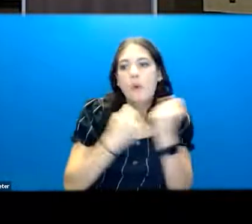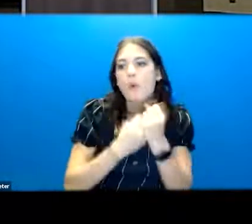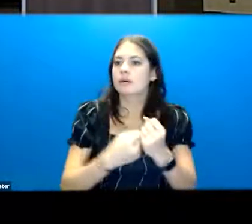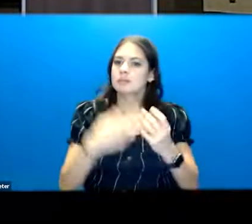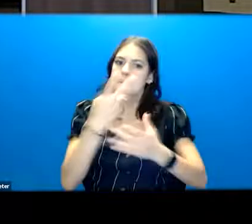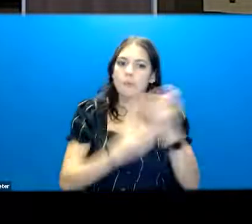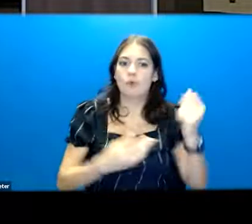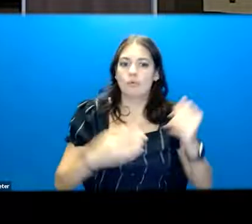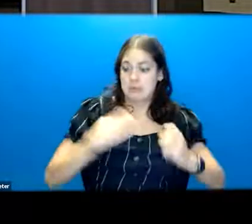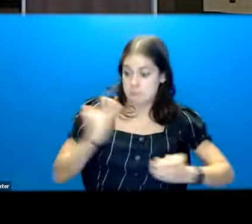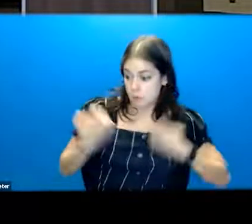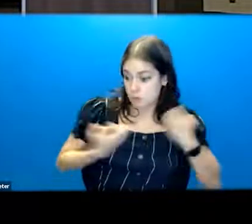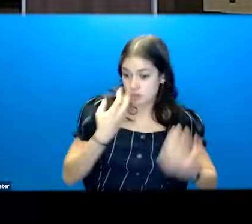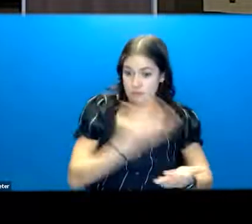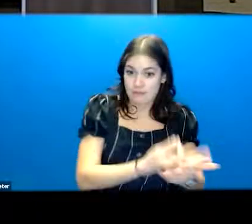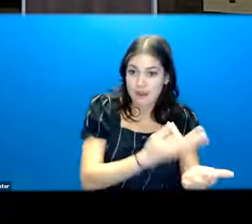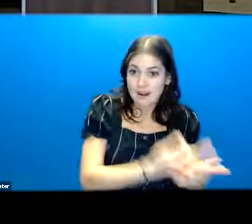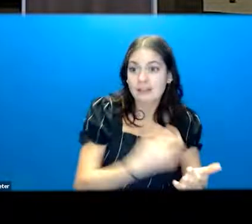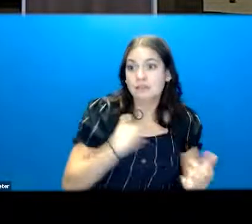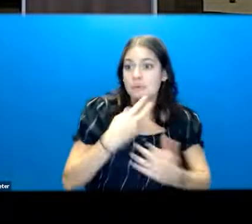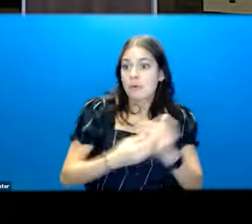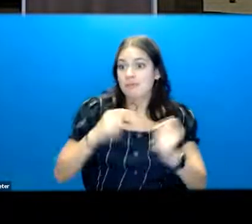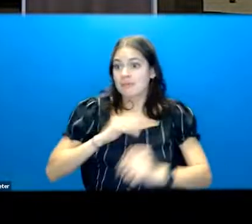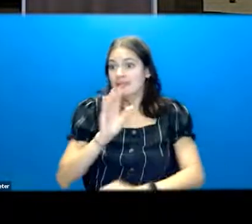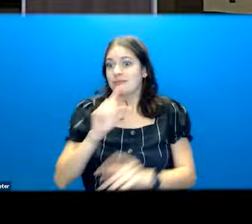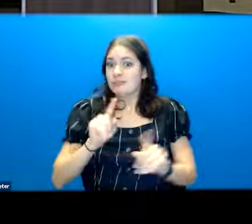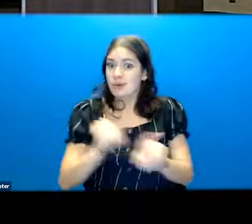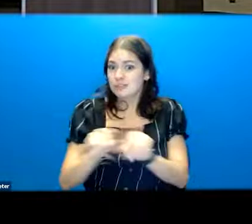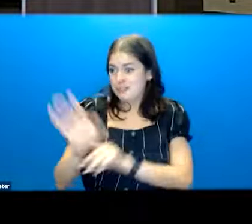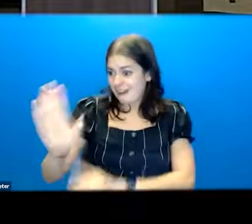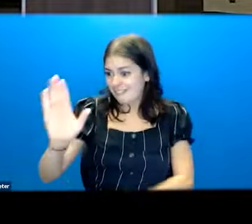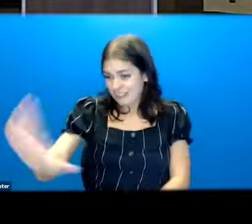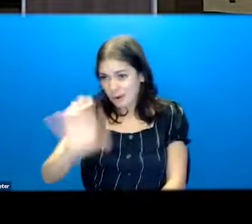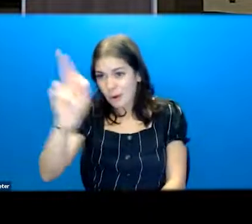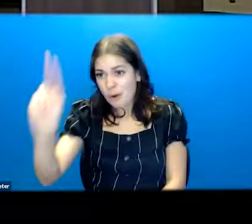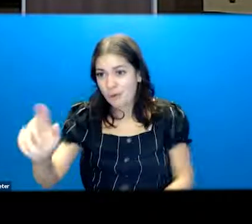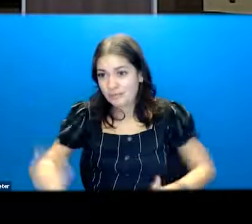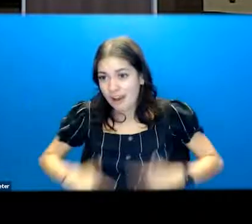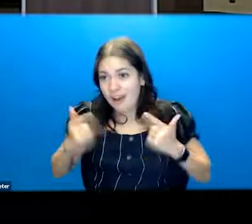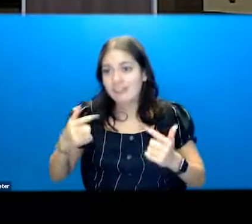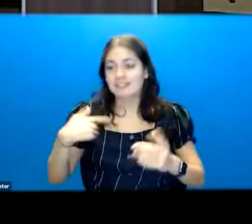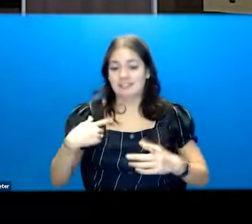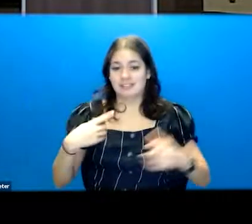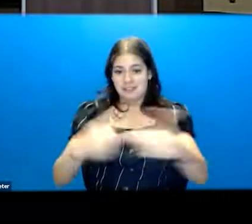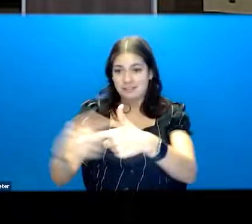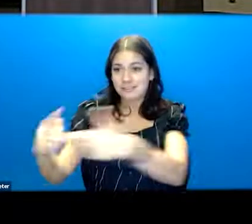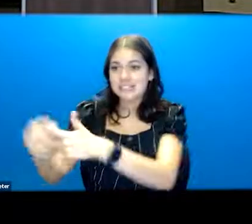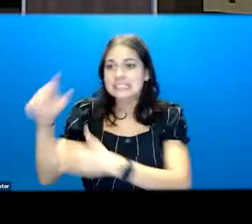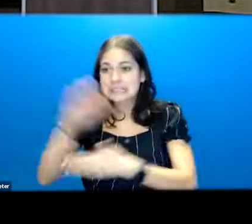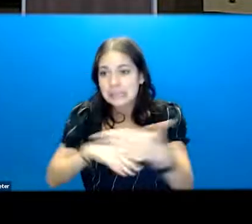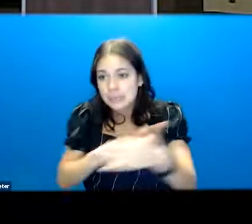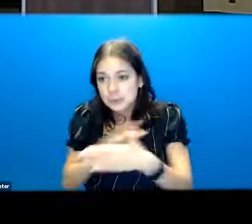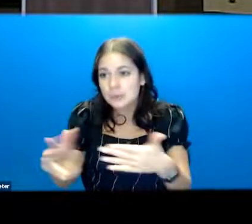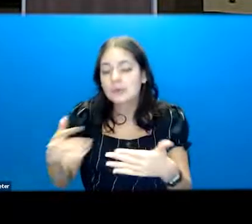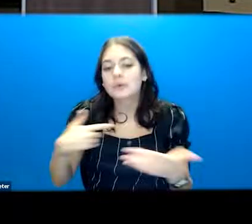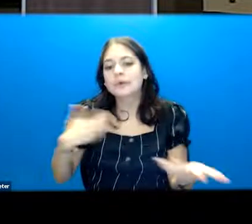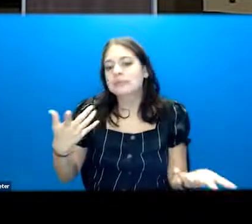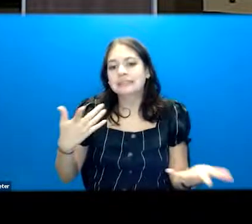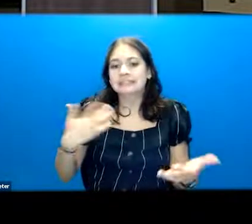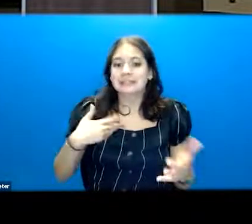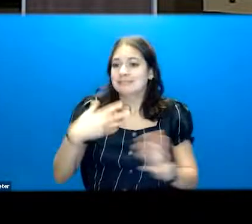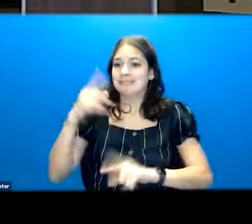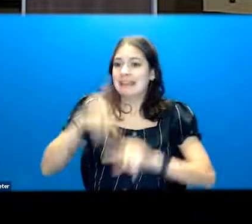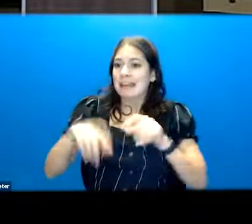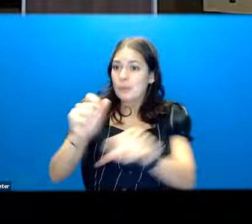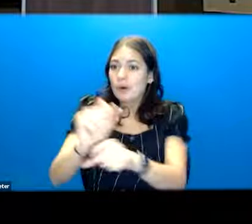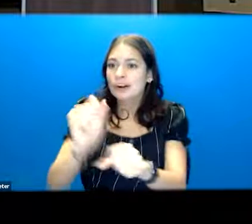one, and they're working and they have their own things going on, and there's multiple conflicting schedules and they lose their job.